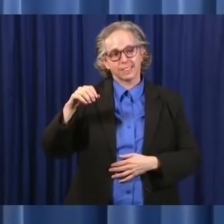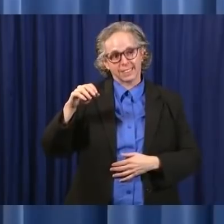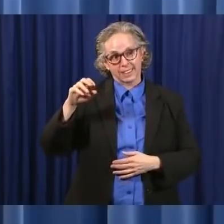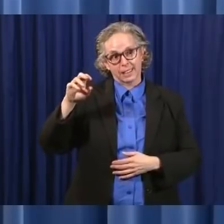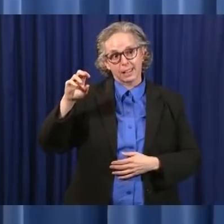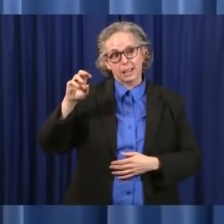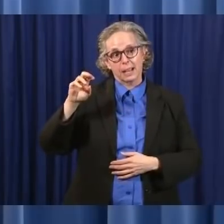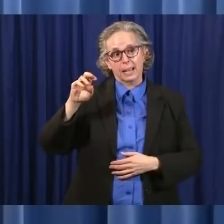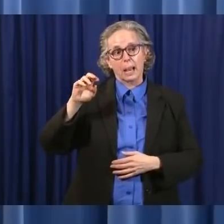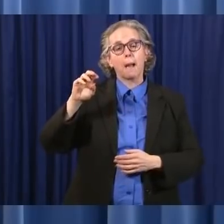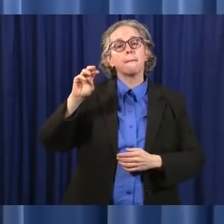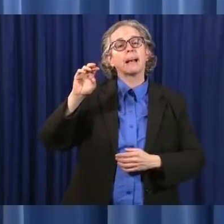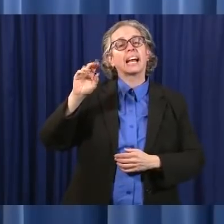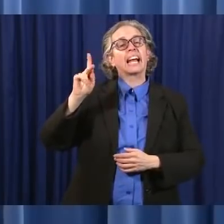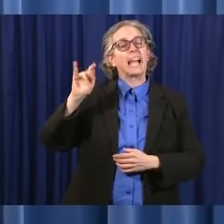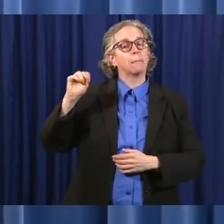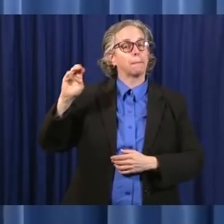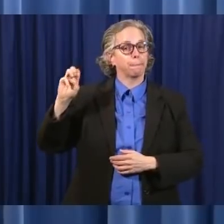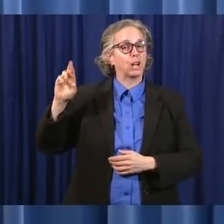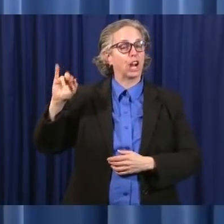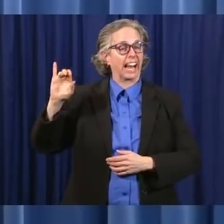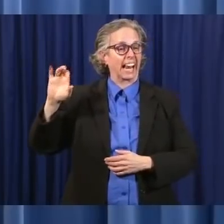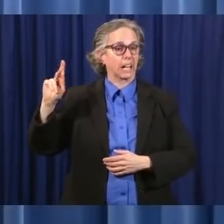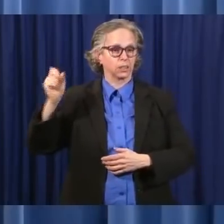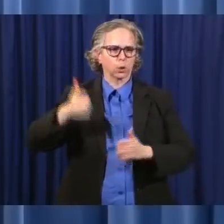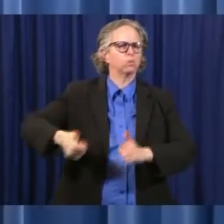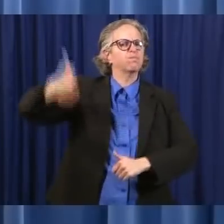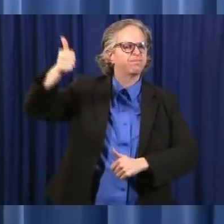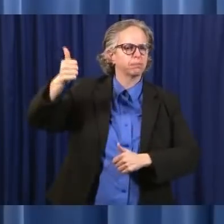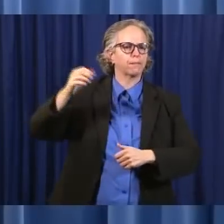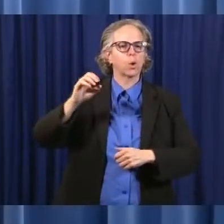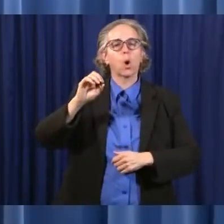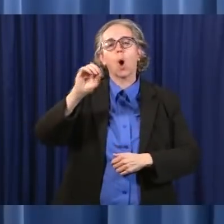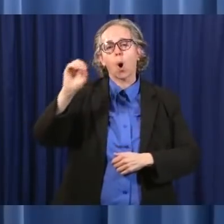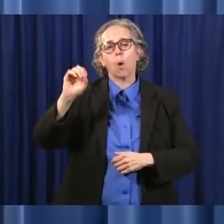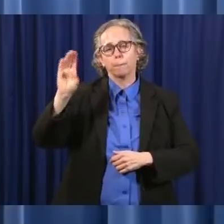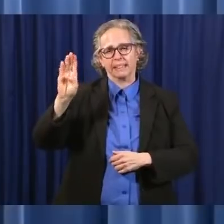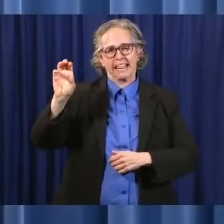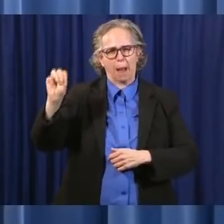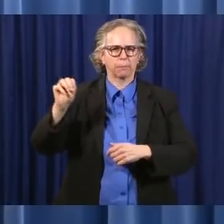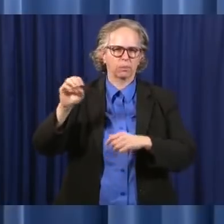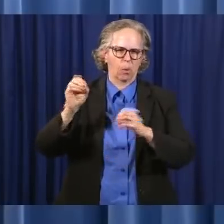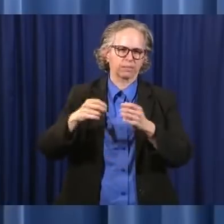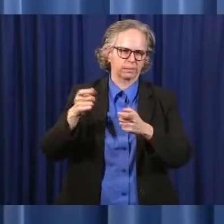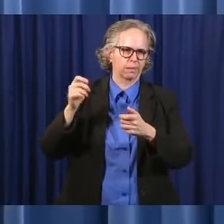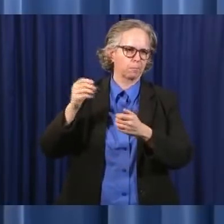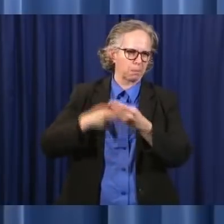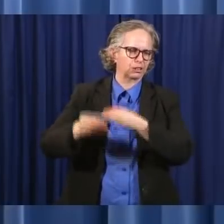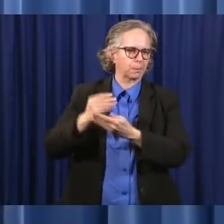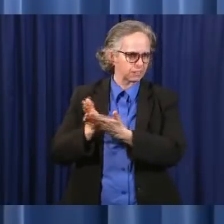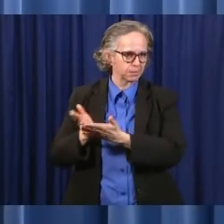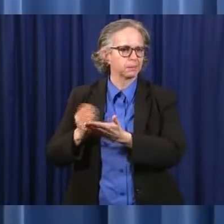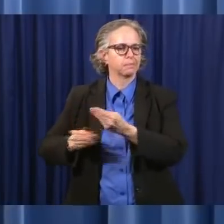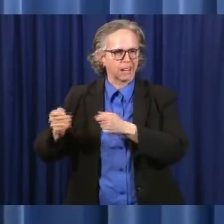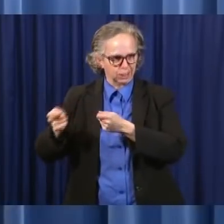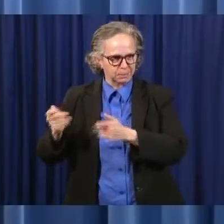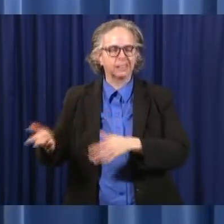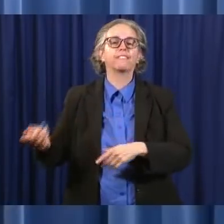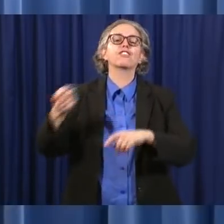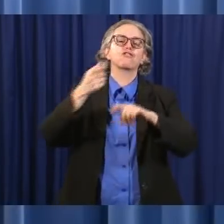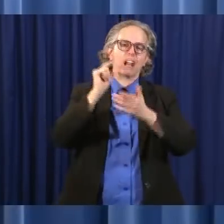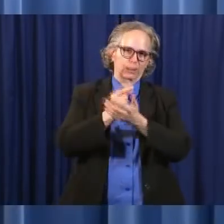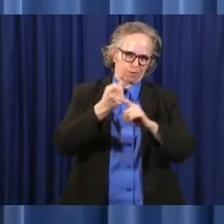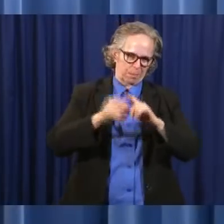Department, our Director of the Ohio Department of Budget and Management, is also a Marietta College graduate, as